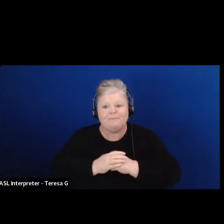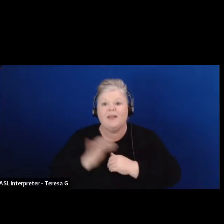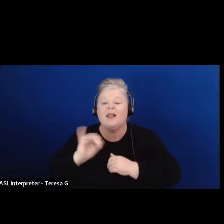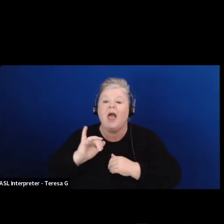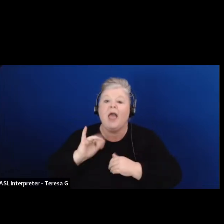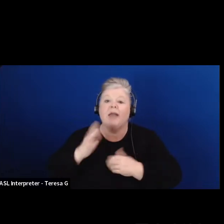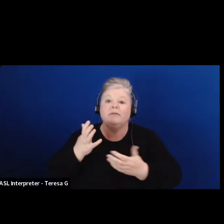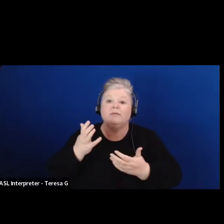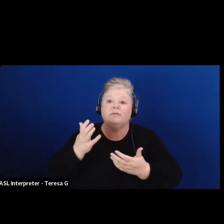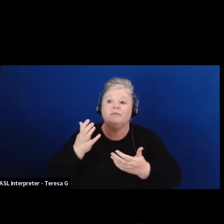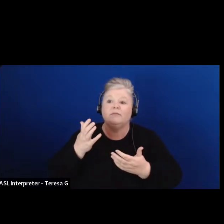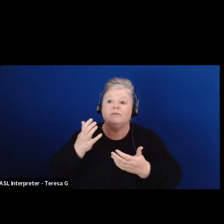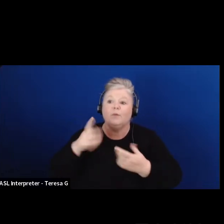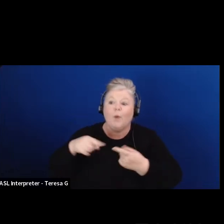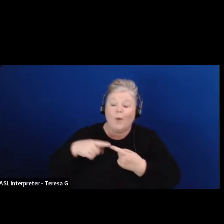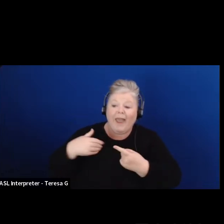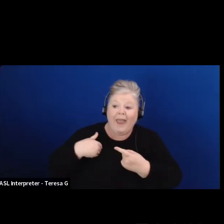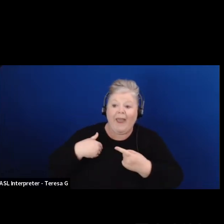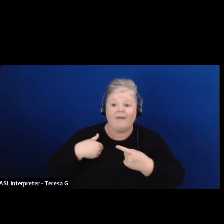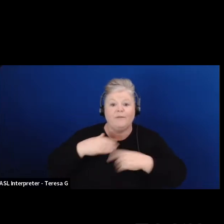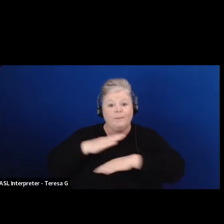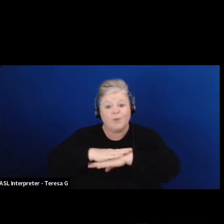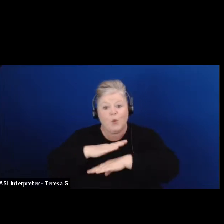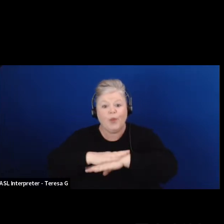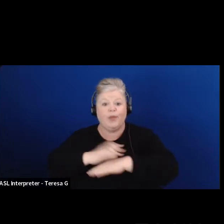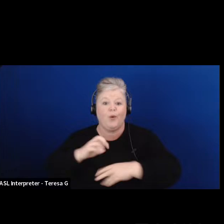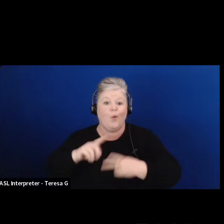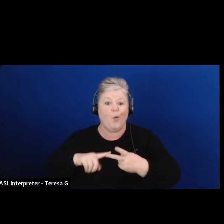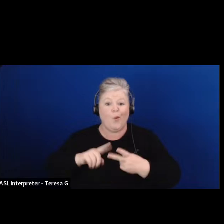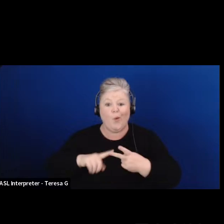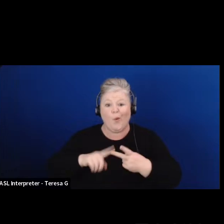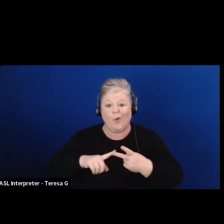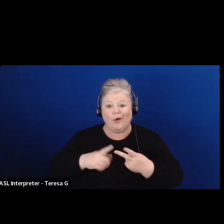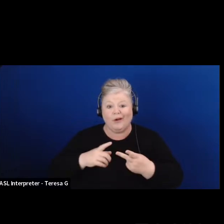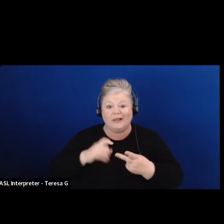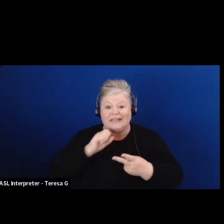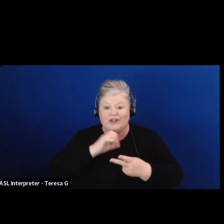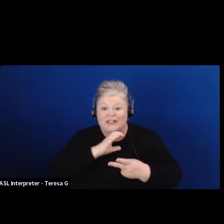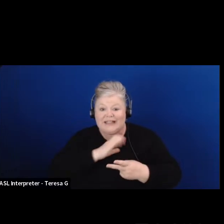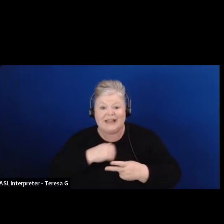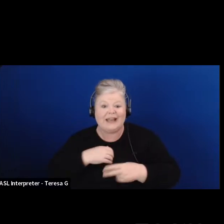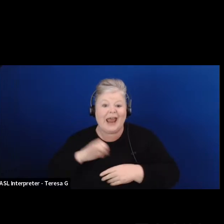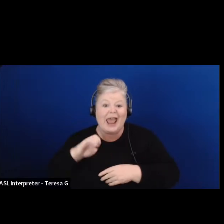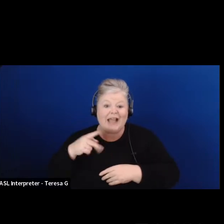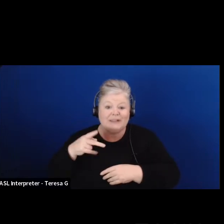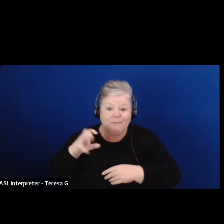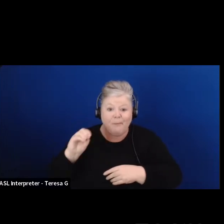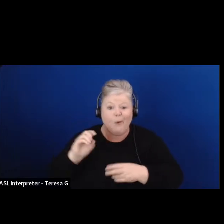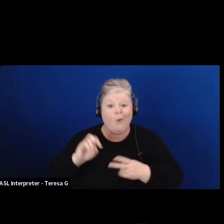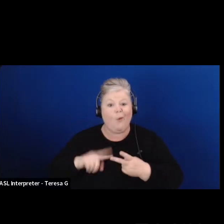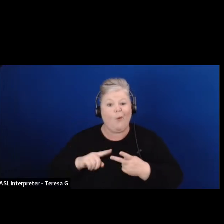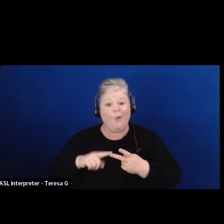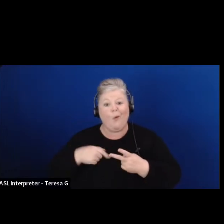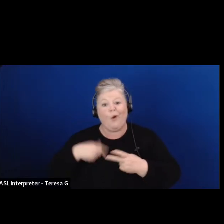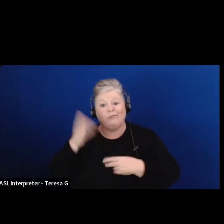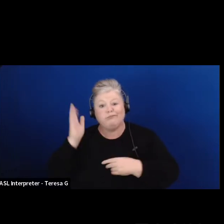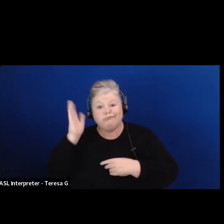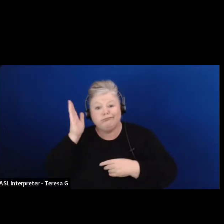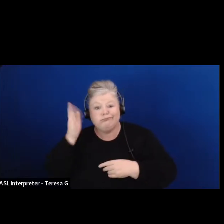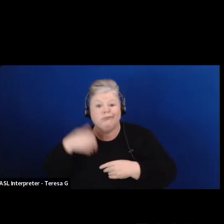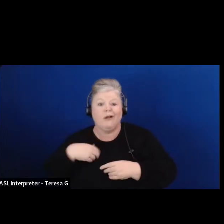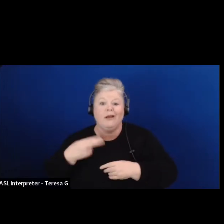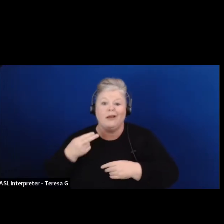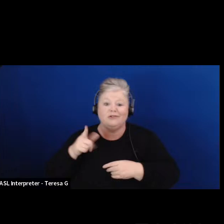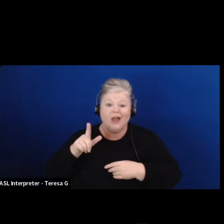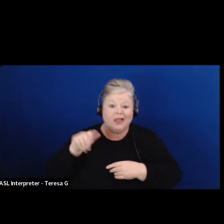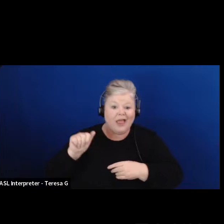at different senior expos, or when we do our presentations, or at the HLA chapter